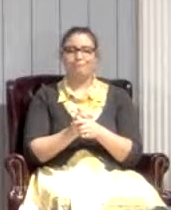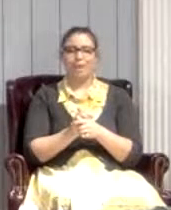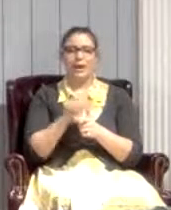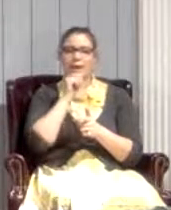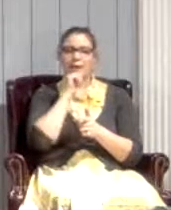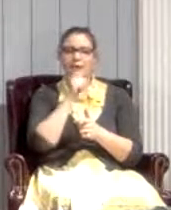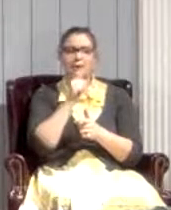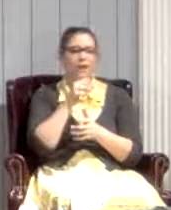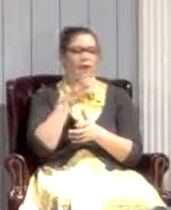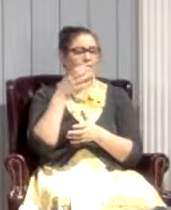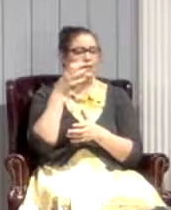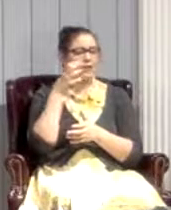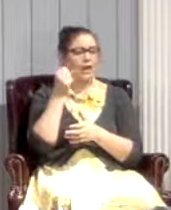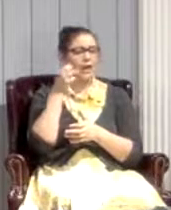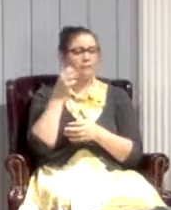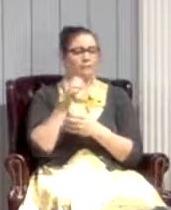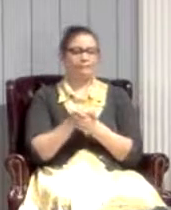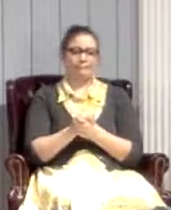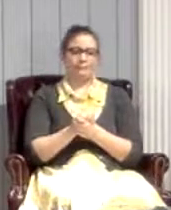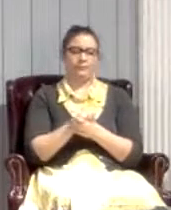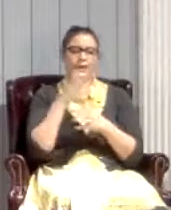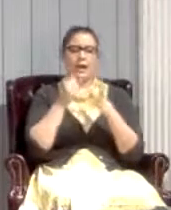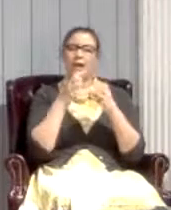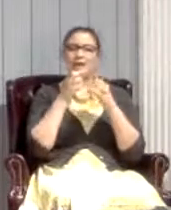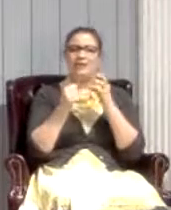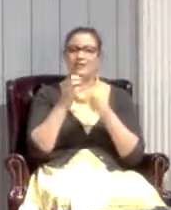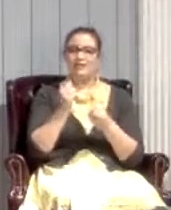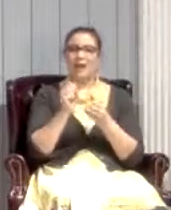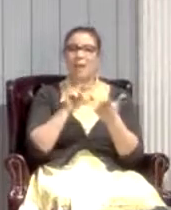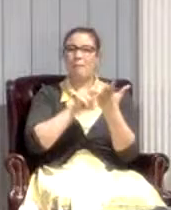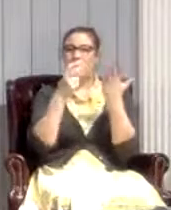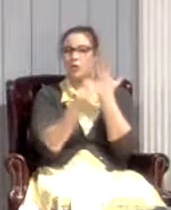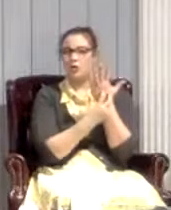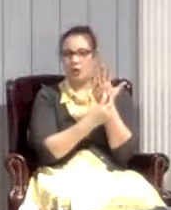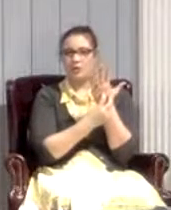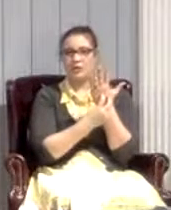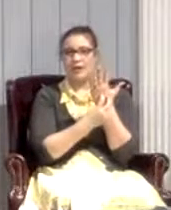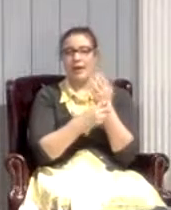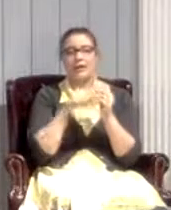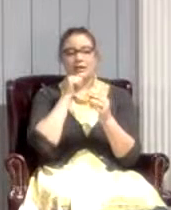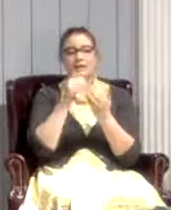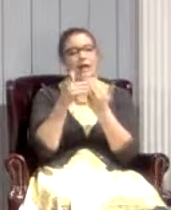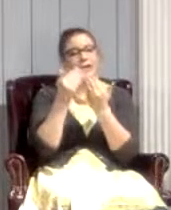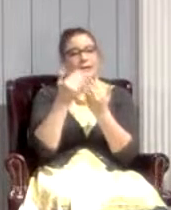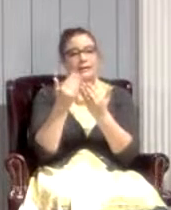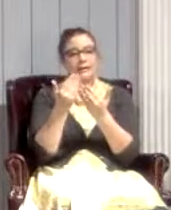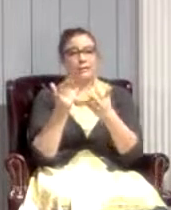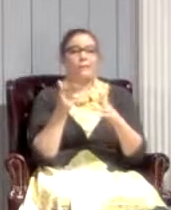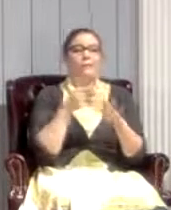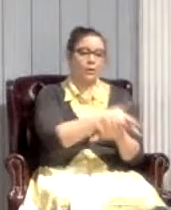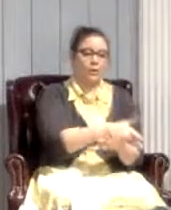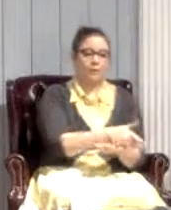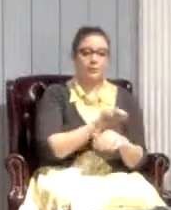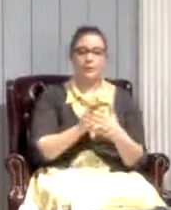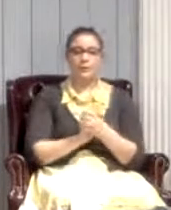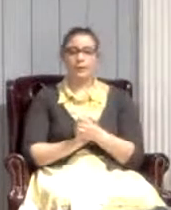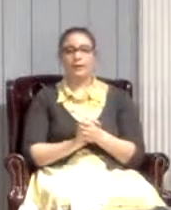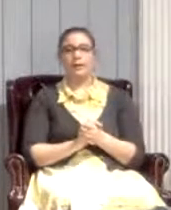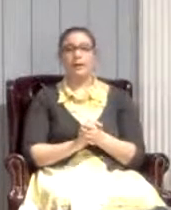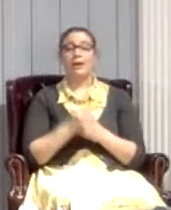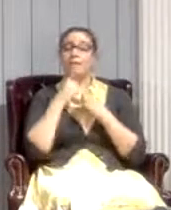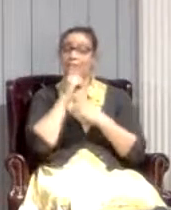He's not someone that can easily be run over. You know, it's not that kind of a thing. In